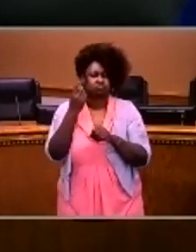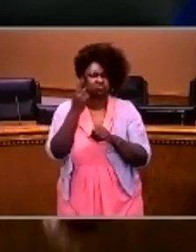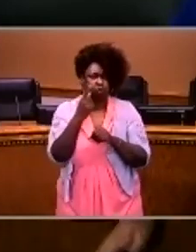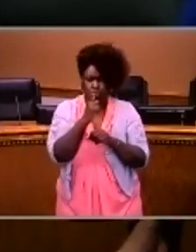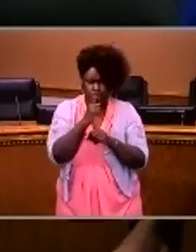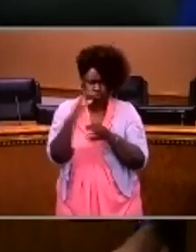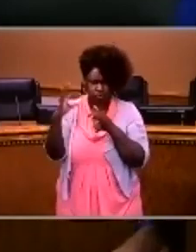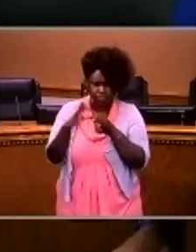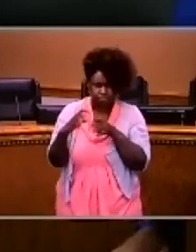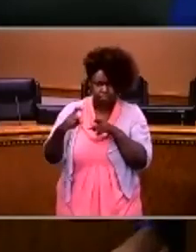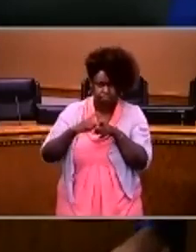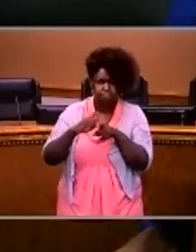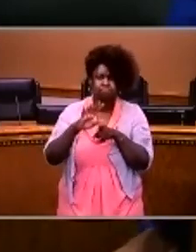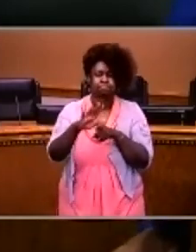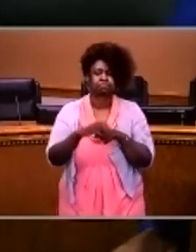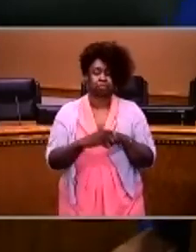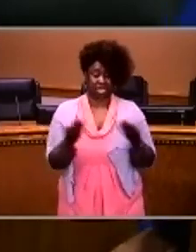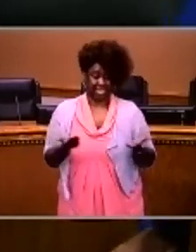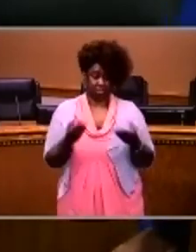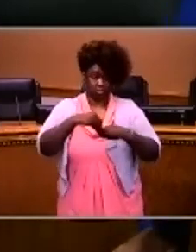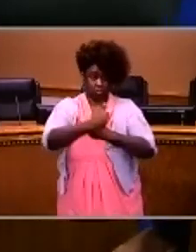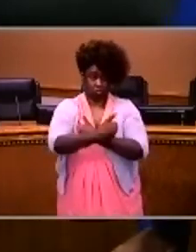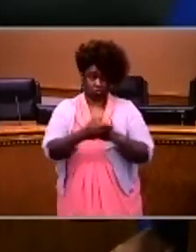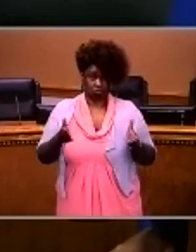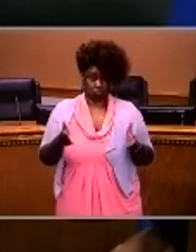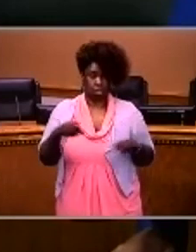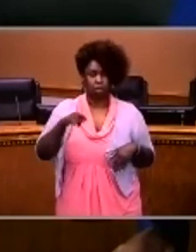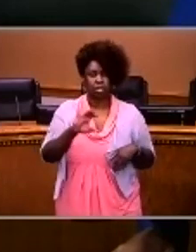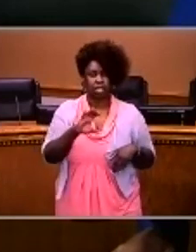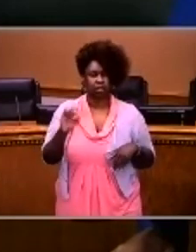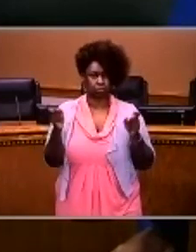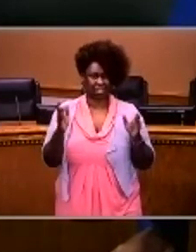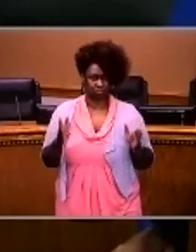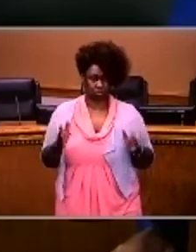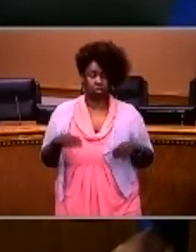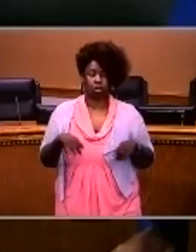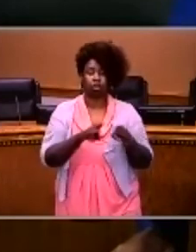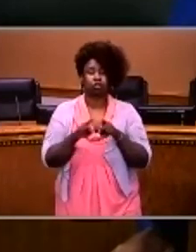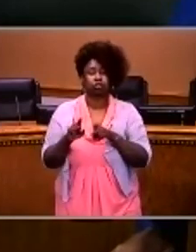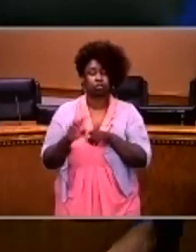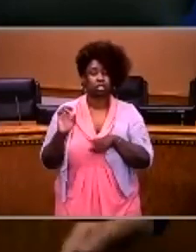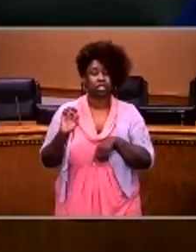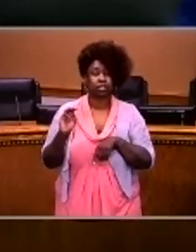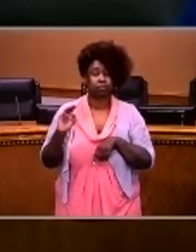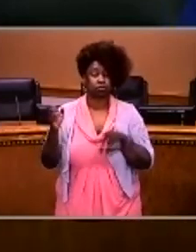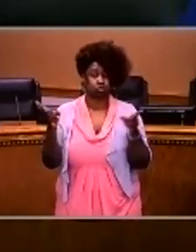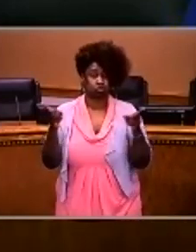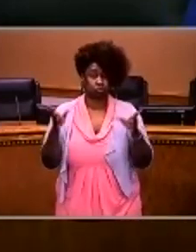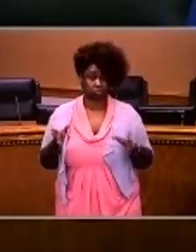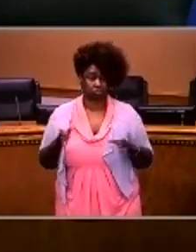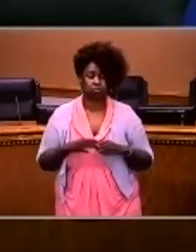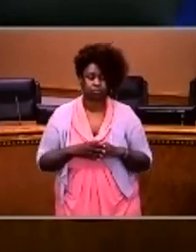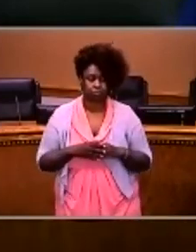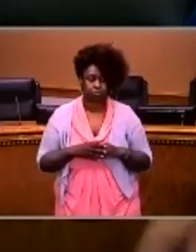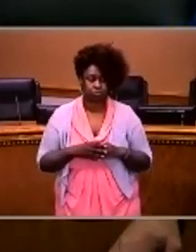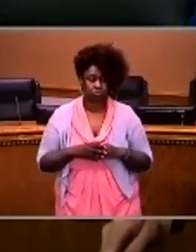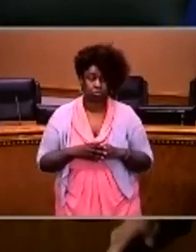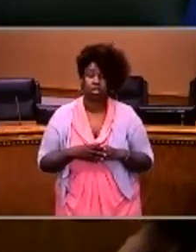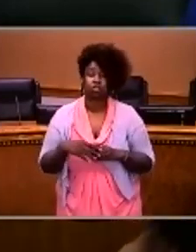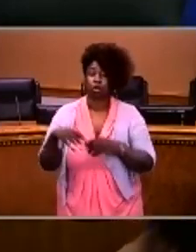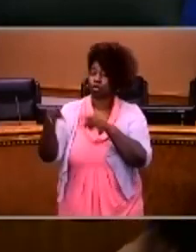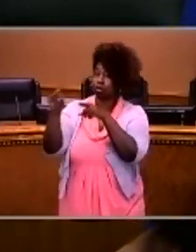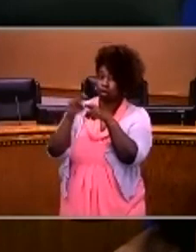quick. We in-house, we have the county manager for Pitt County, also the emergency management director for Pitt County. And on the call with